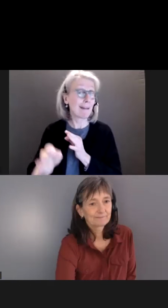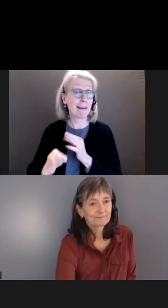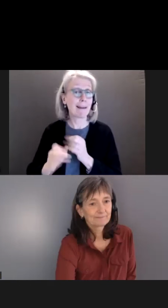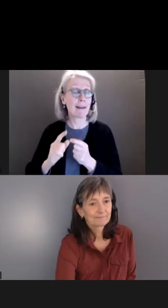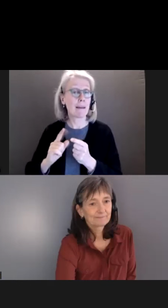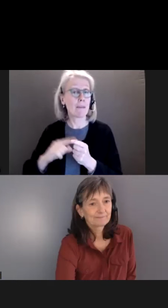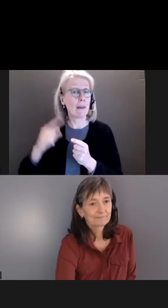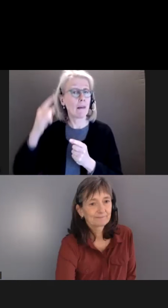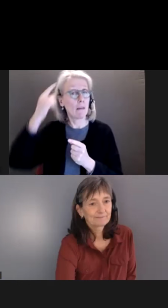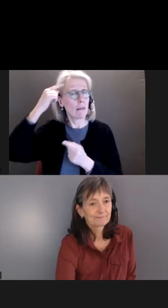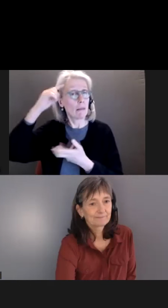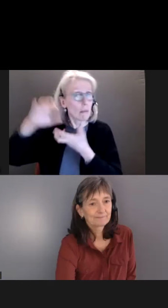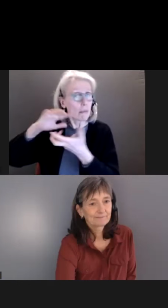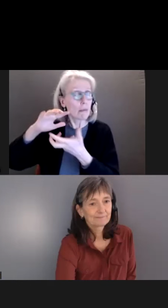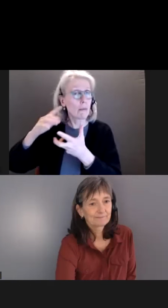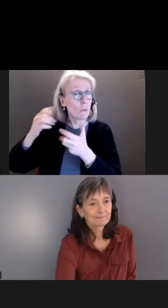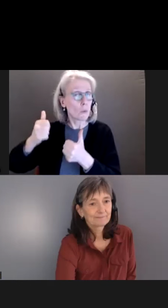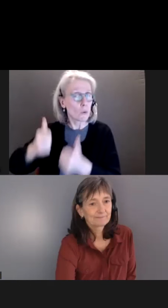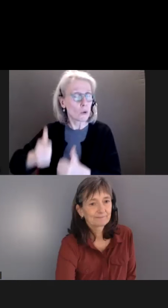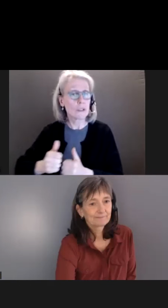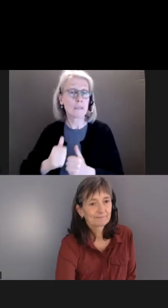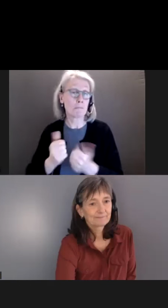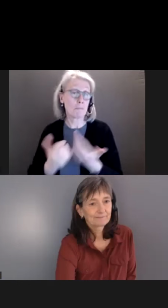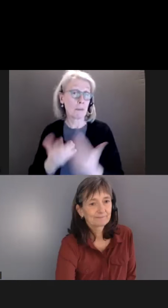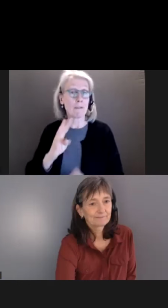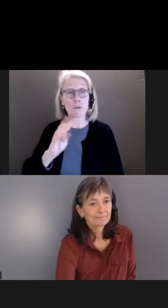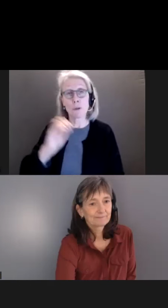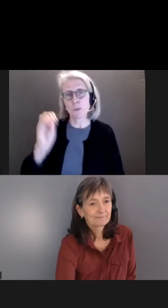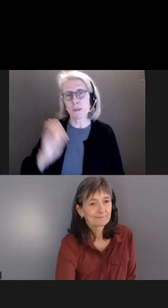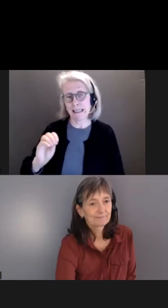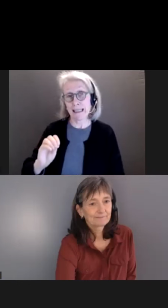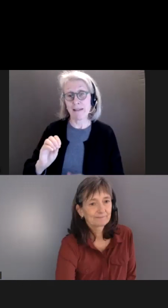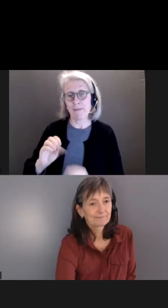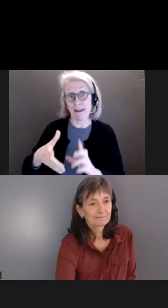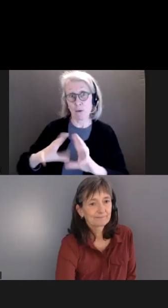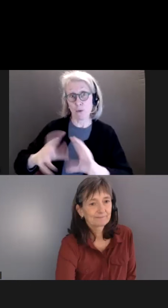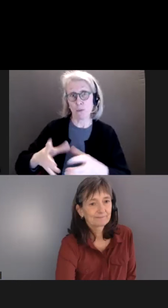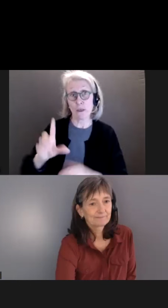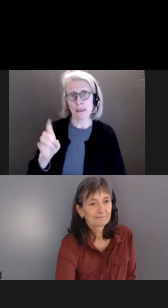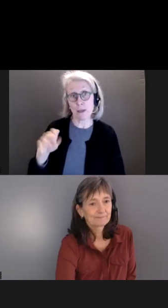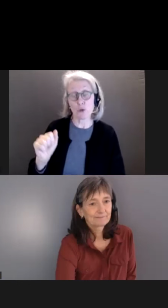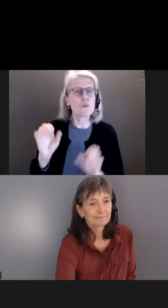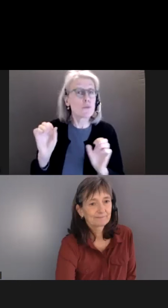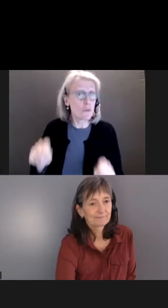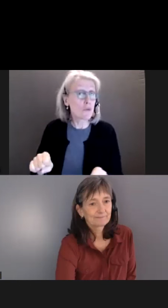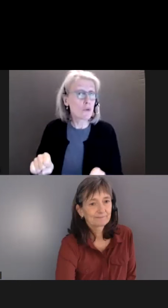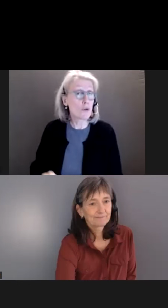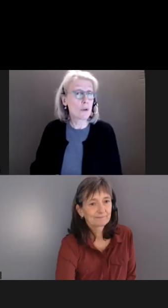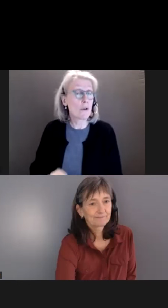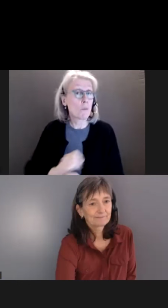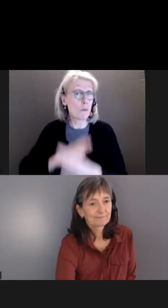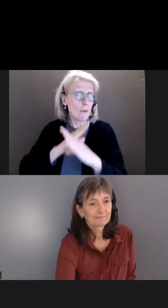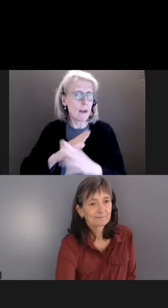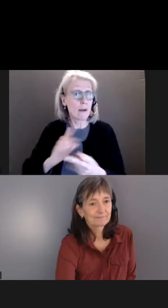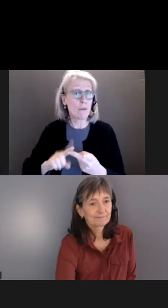effective, with one review suggesting that as much as 40% of dementia cases could be prevented or delayed if